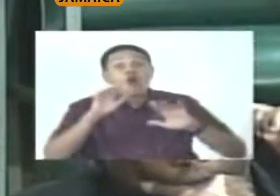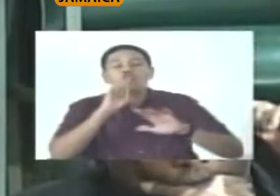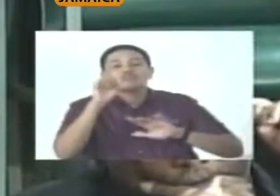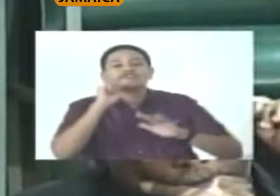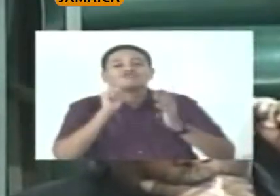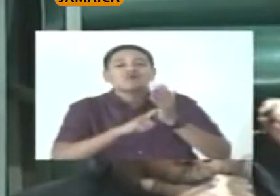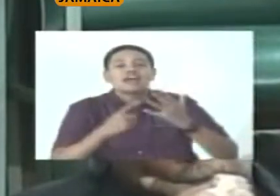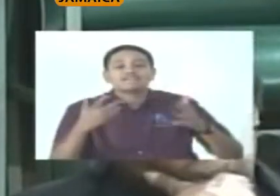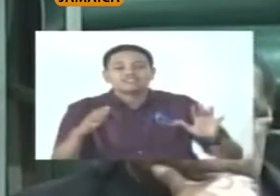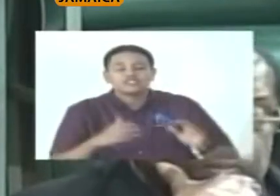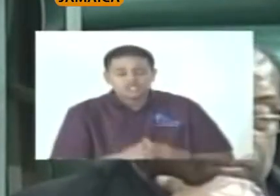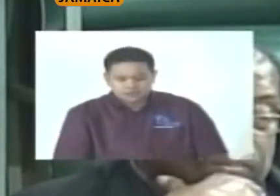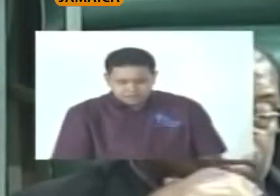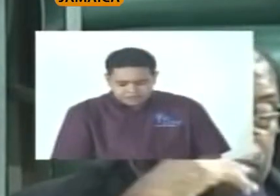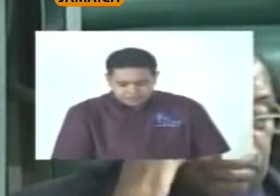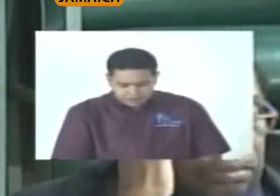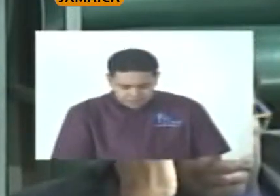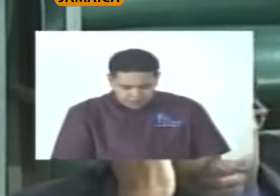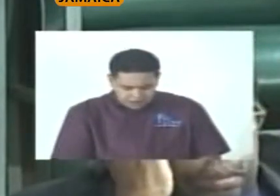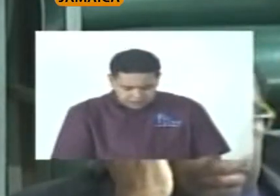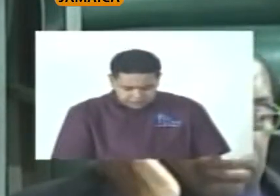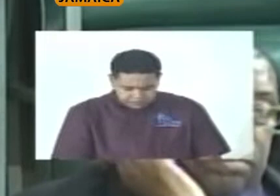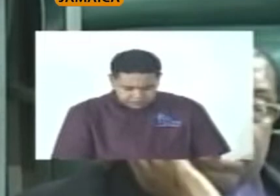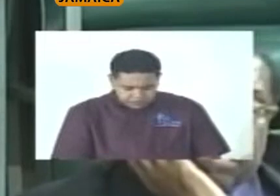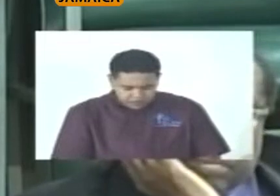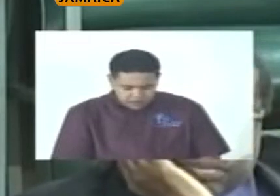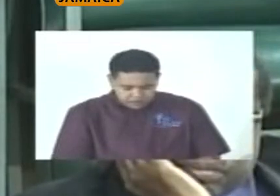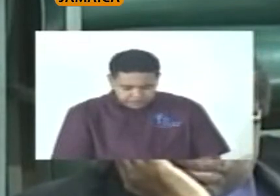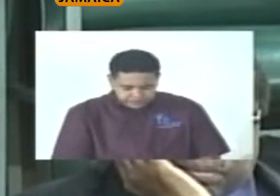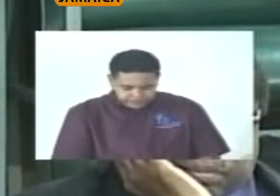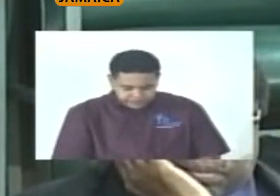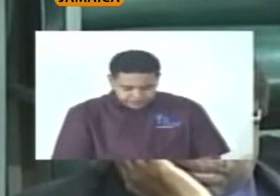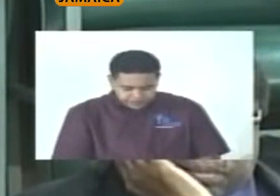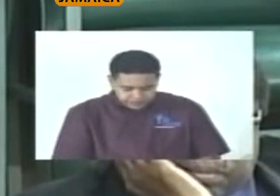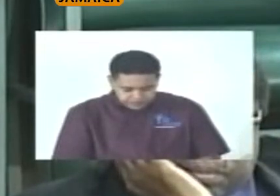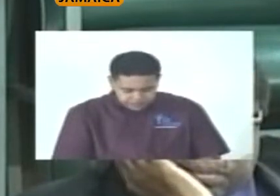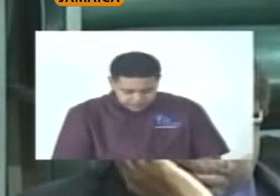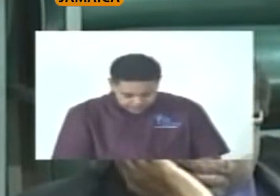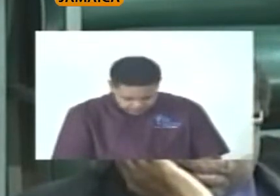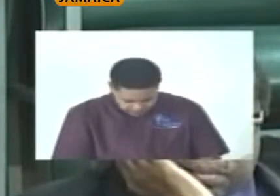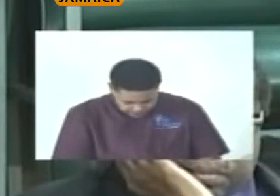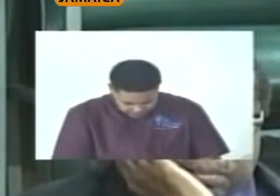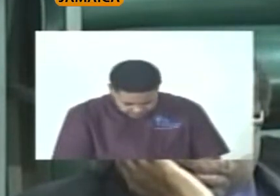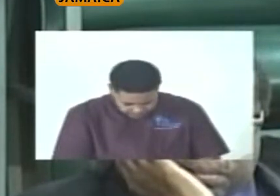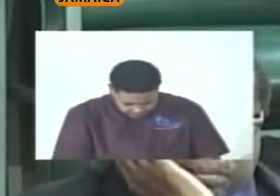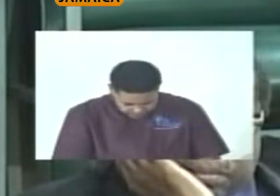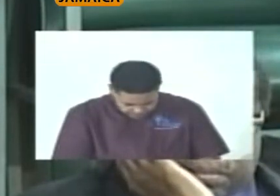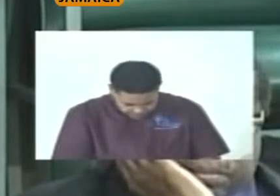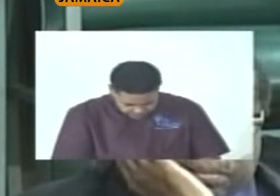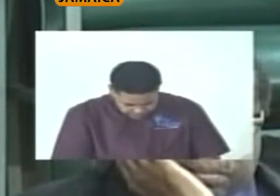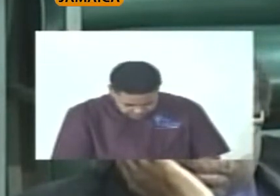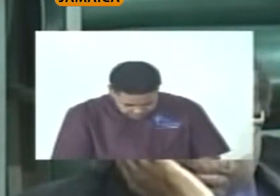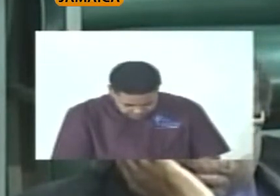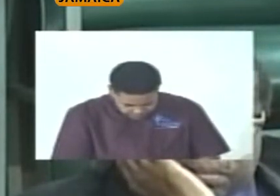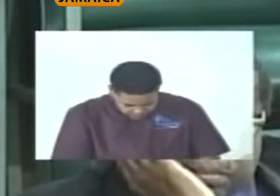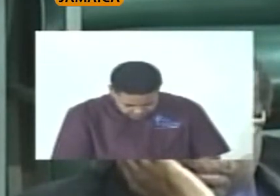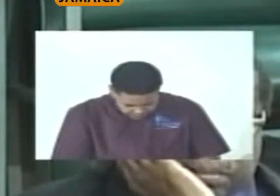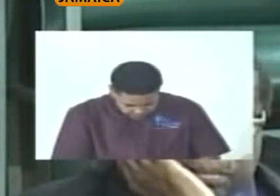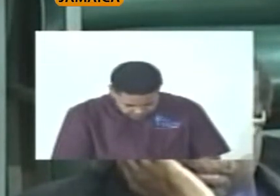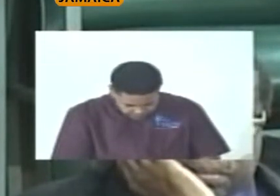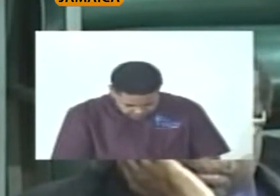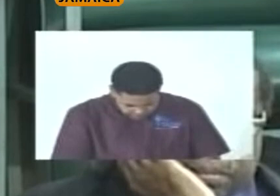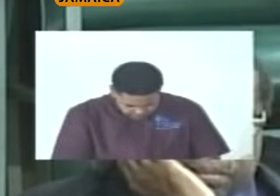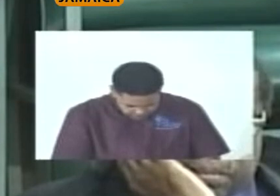that. Mr. President, one of the things that, you know, when we were discussing the applicable, changing from serious